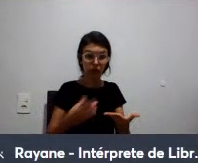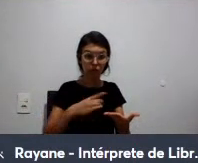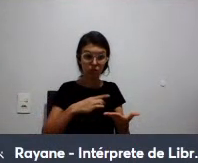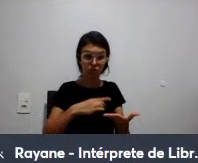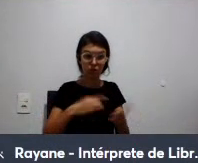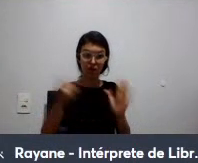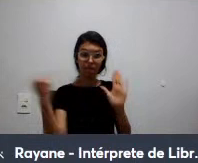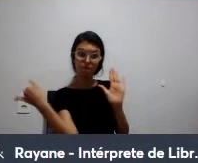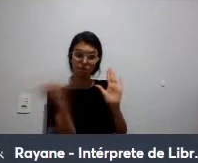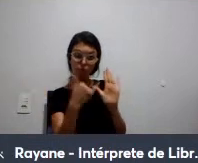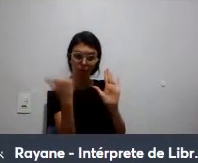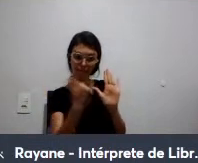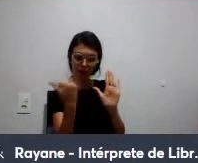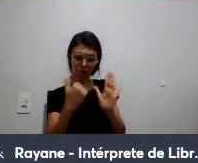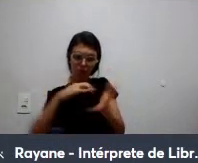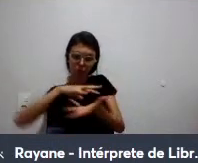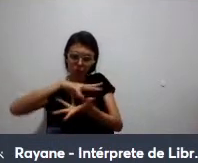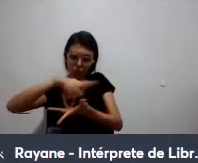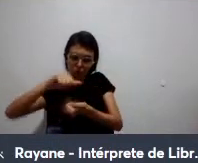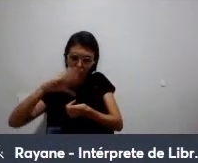que era o mundo colonial